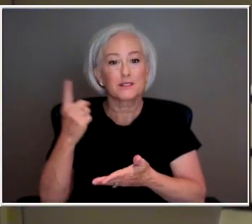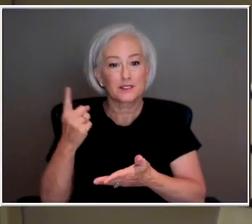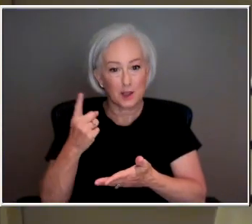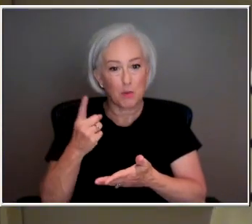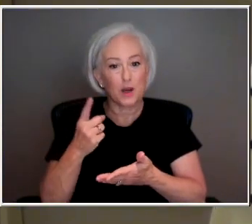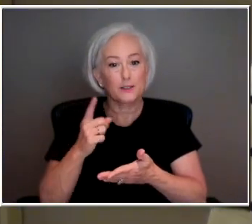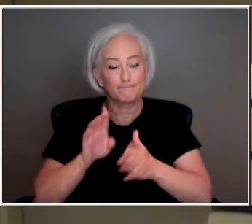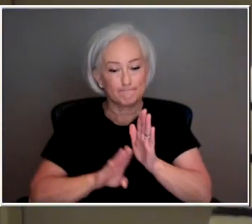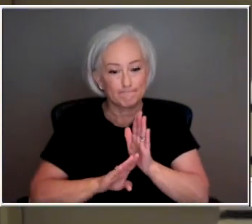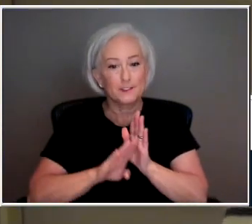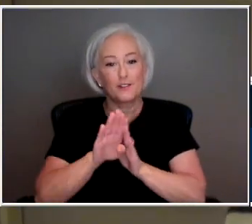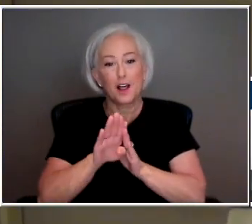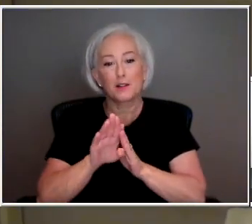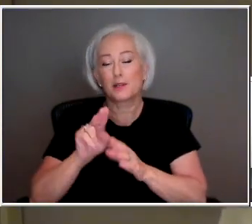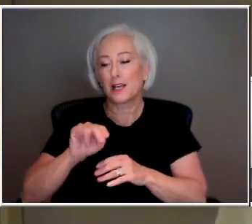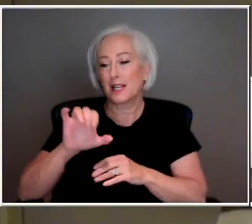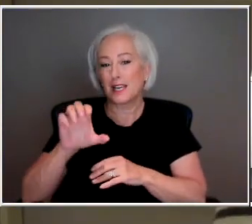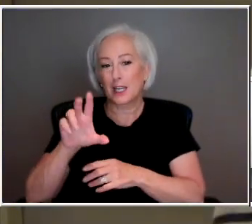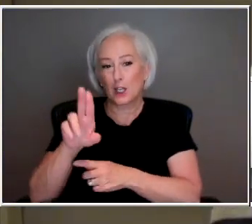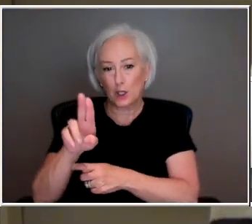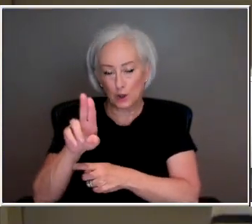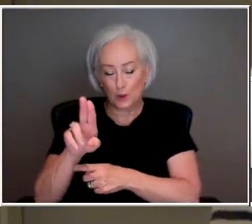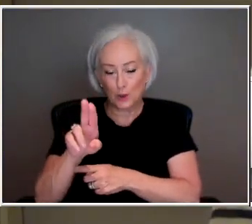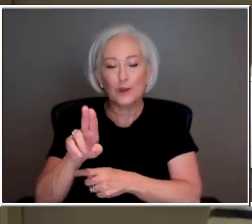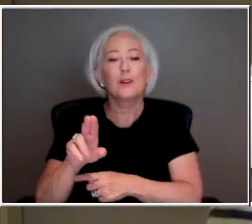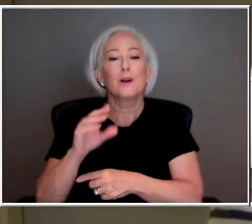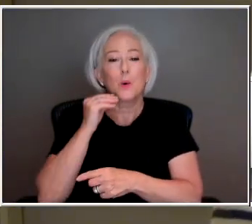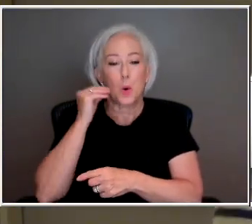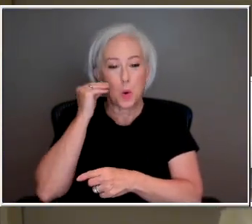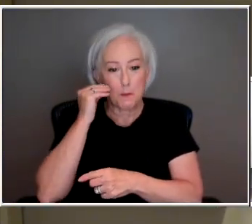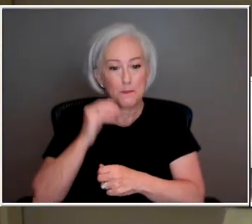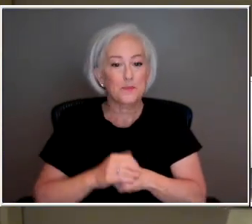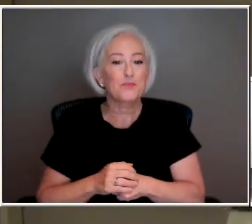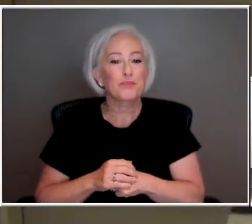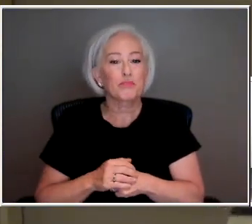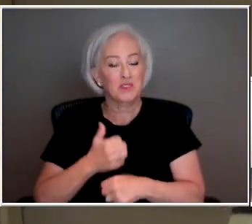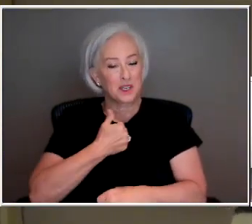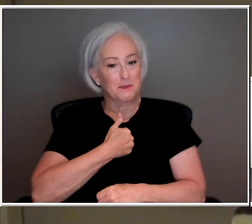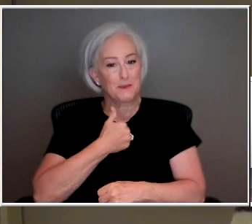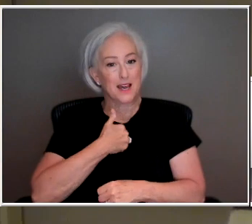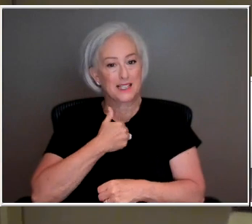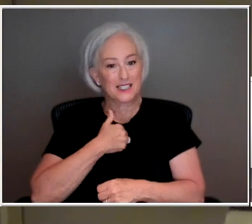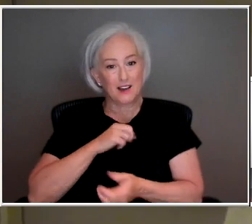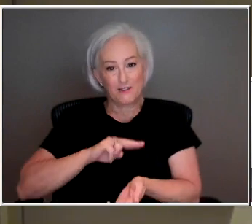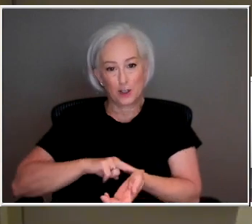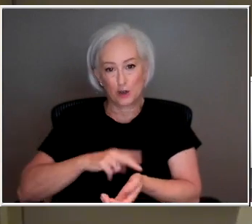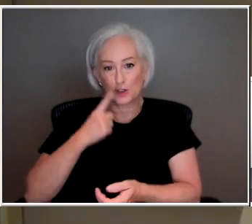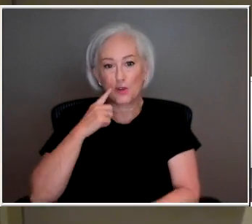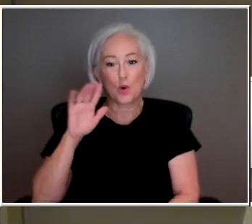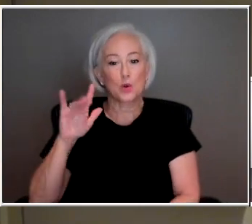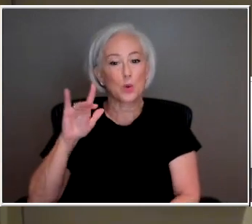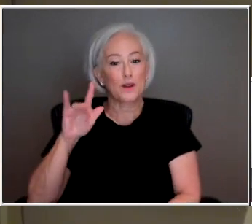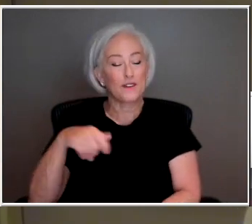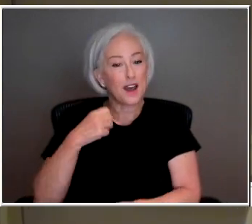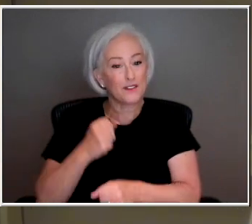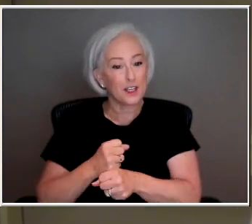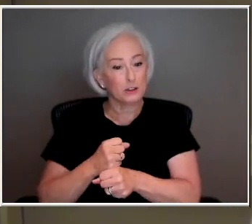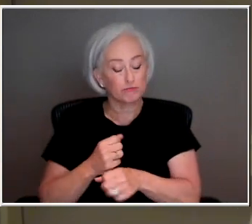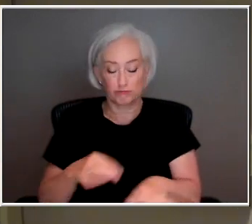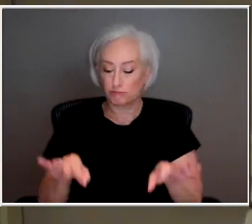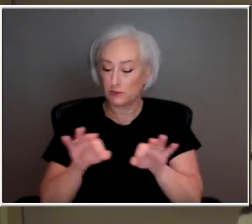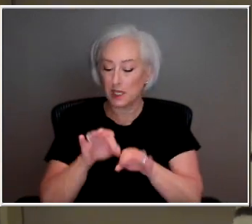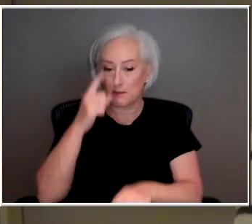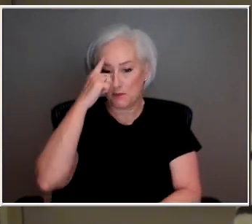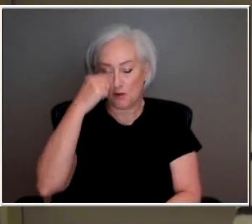been a neonatal ICU nurse for over 25 years, and what's really important to me is to see that these patients are not just